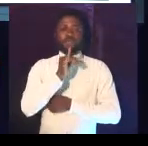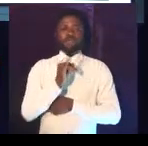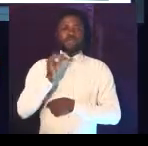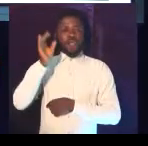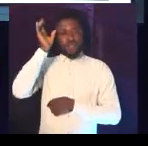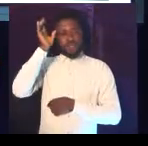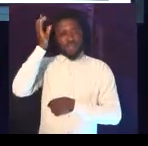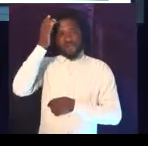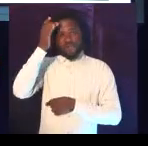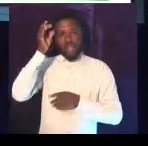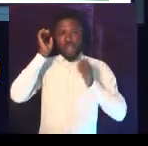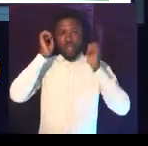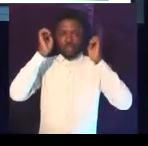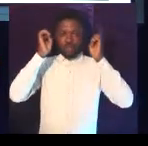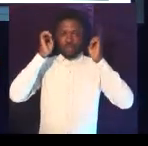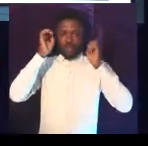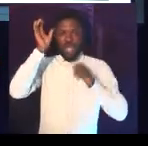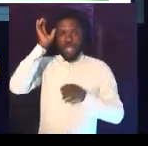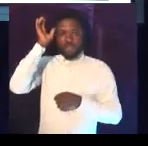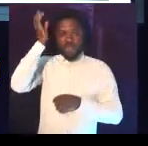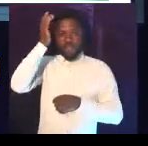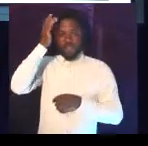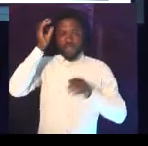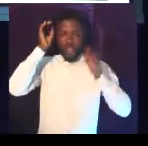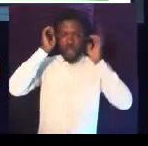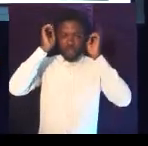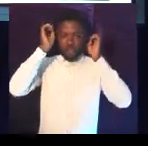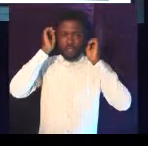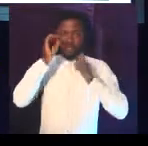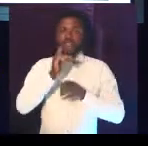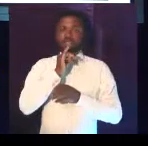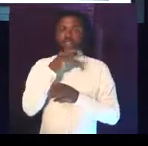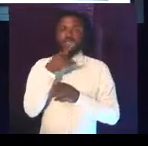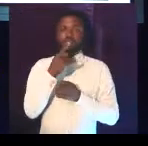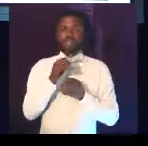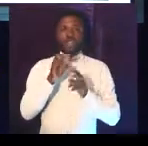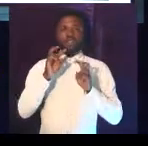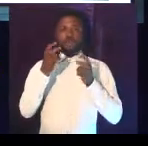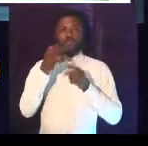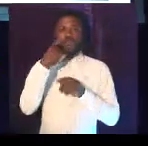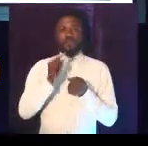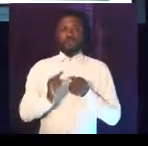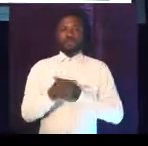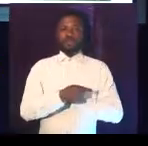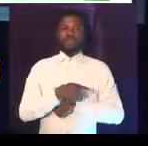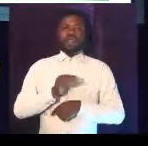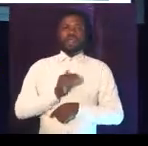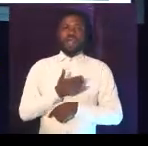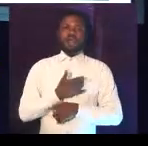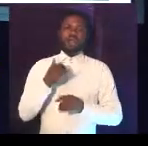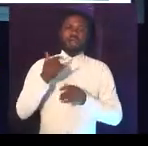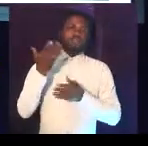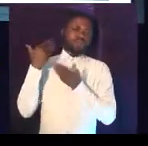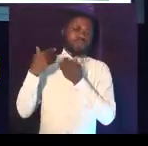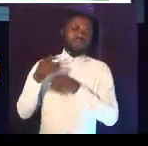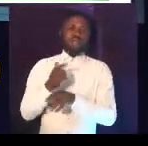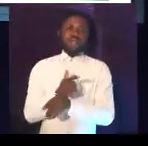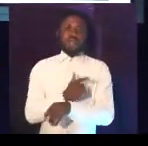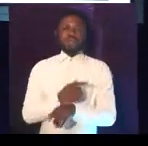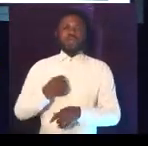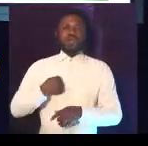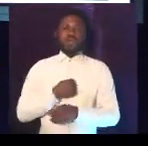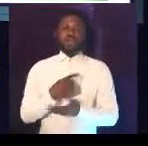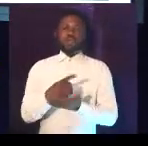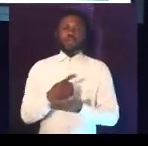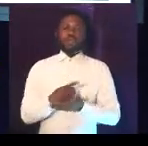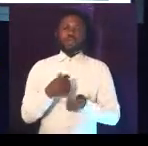today is civic education. Civic education is the subject for today. In our last lesson, we